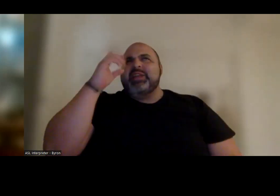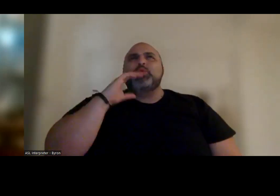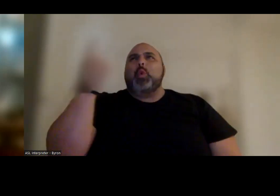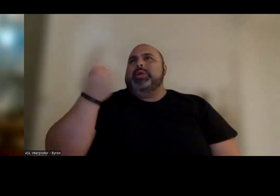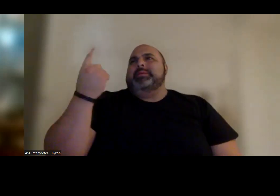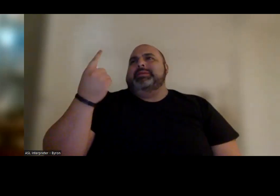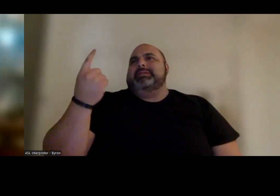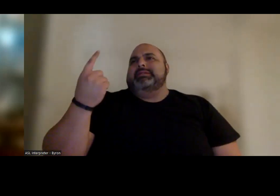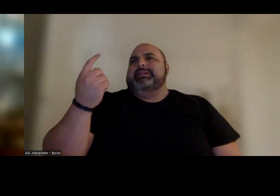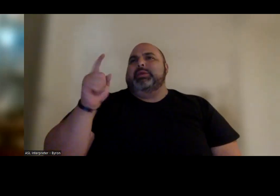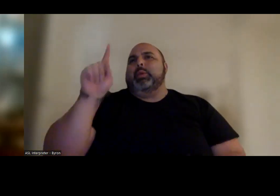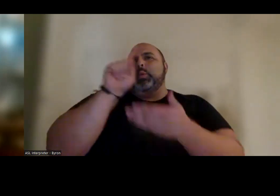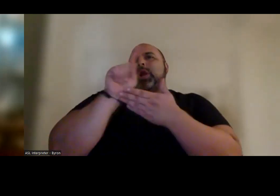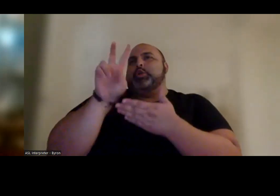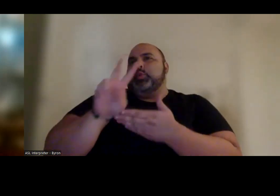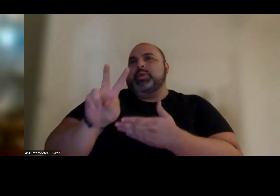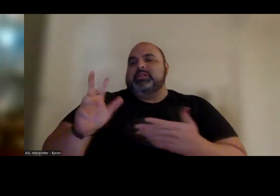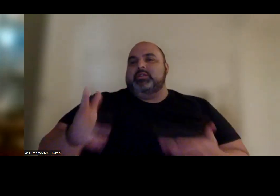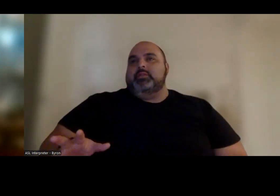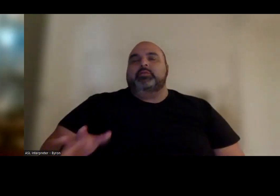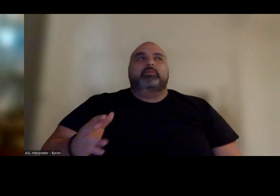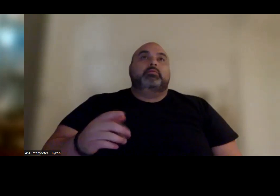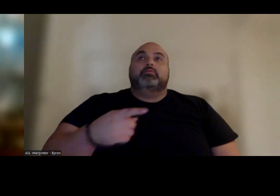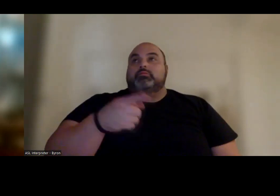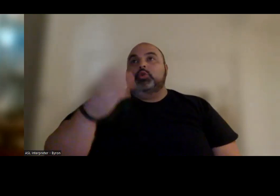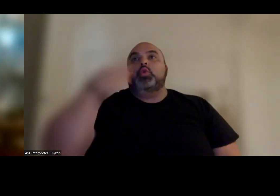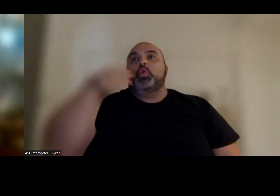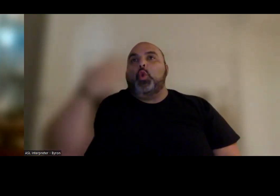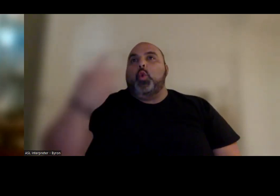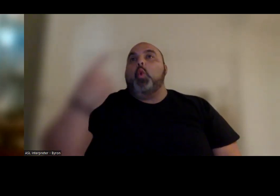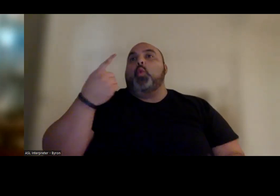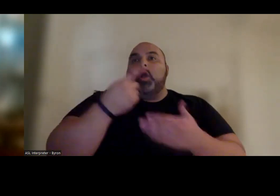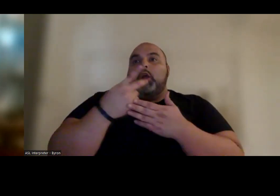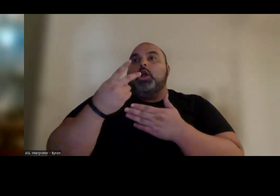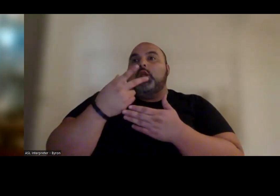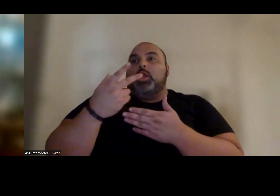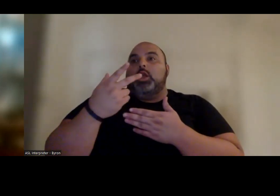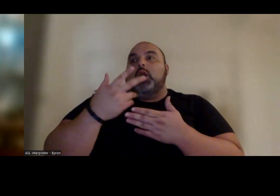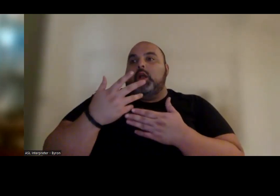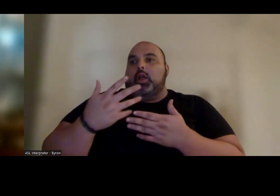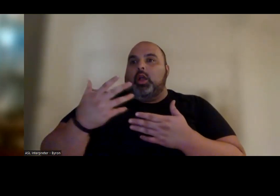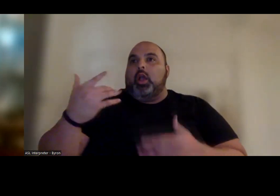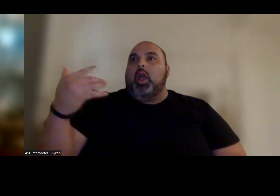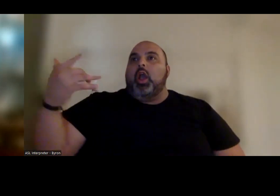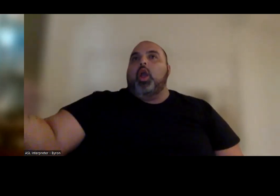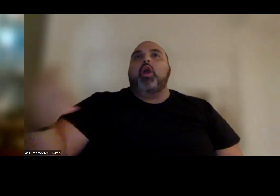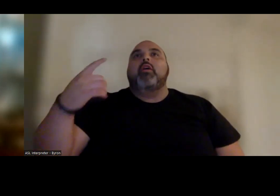a few weeks. Of course, we all know a few weeks isn't what happened with COVID.